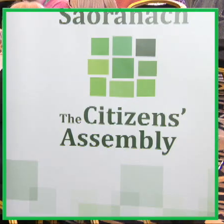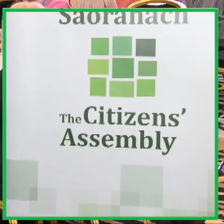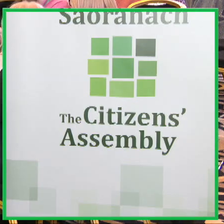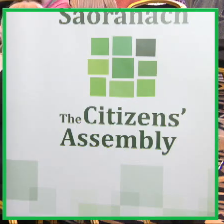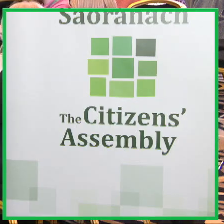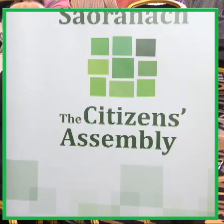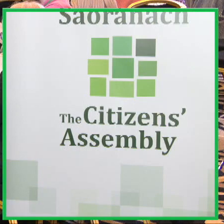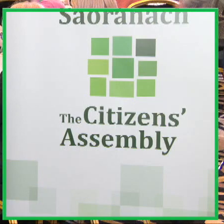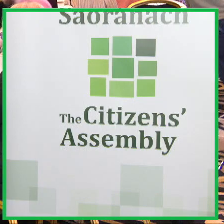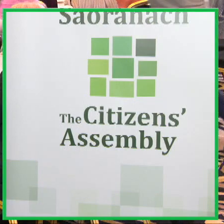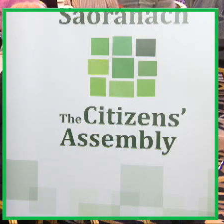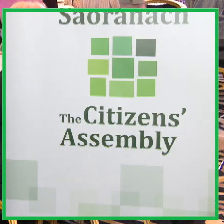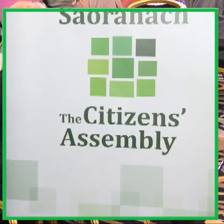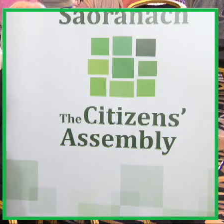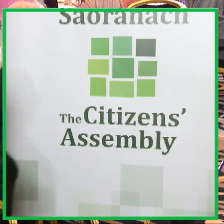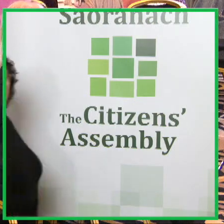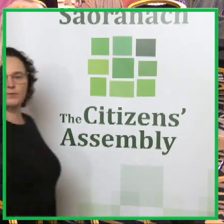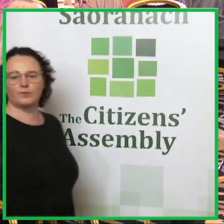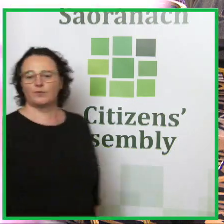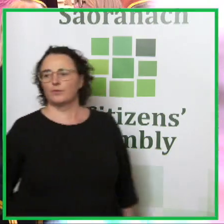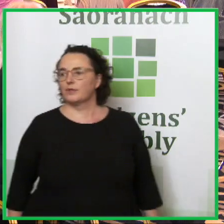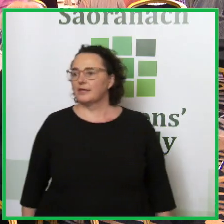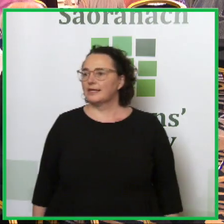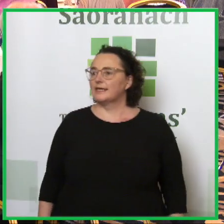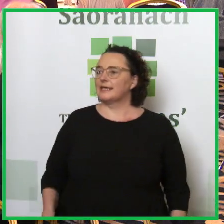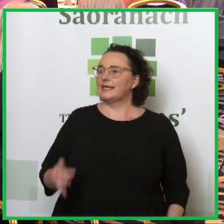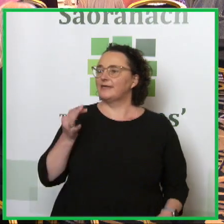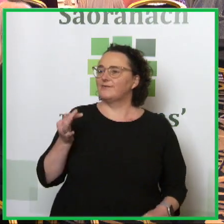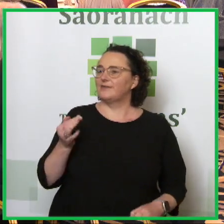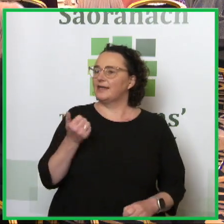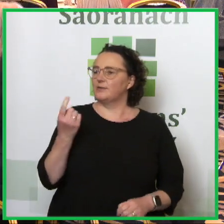Okay, could I encourage anybody who hasn't voted yet on